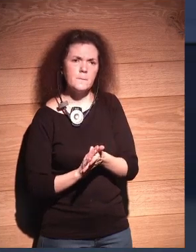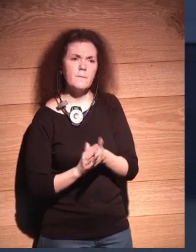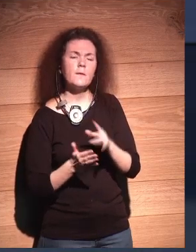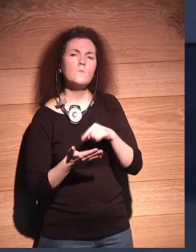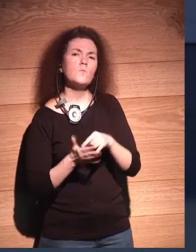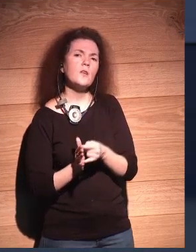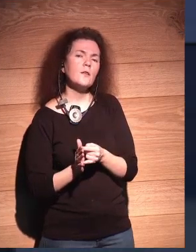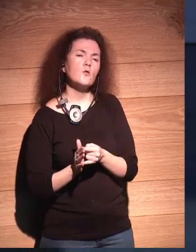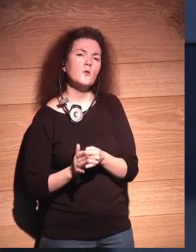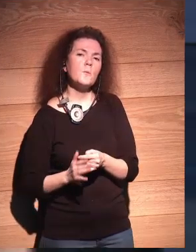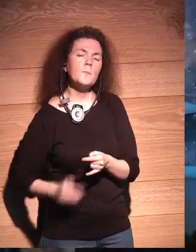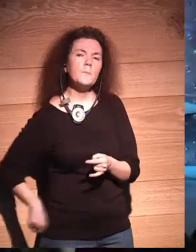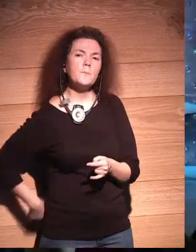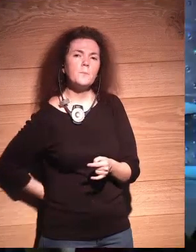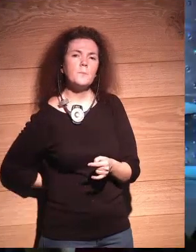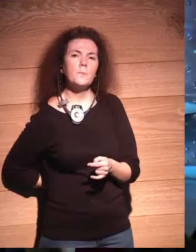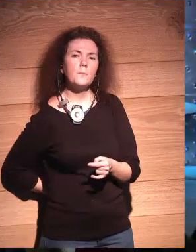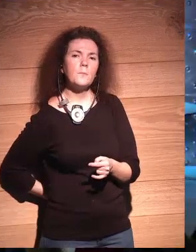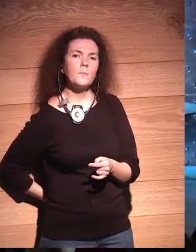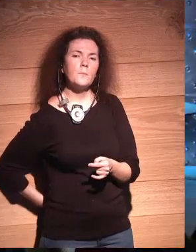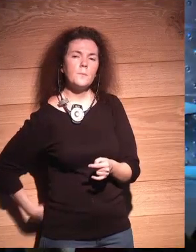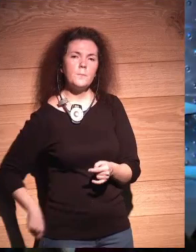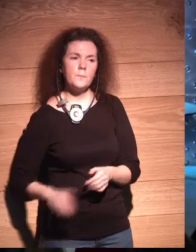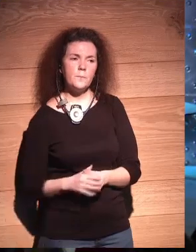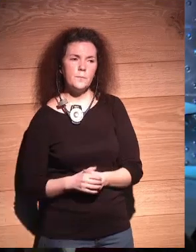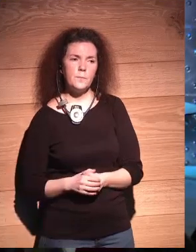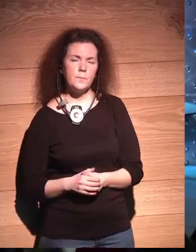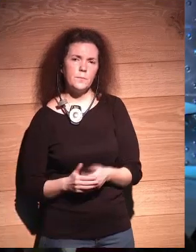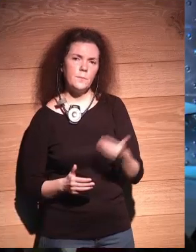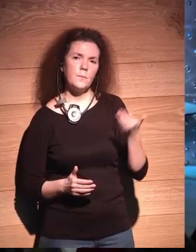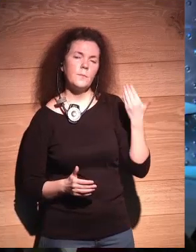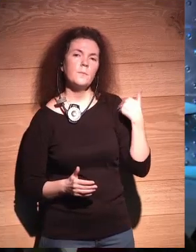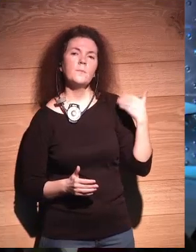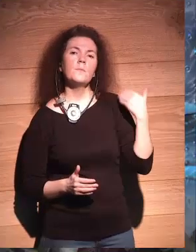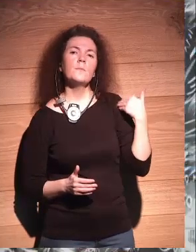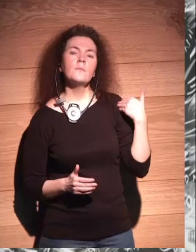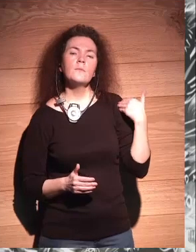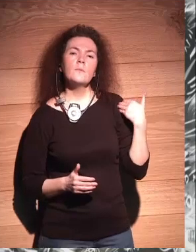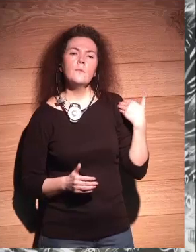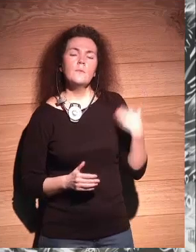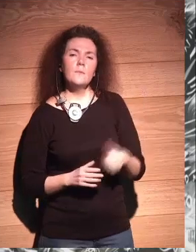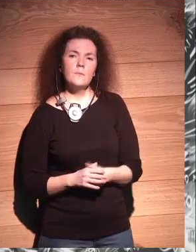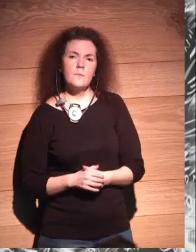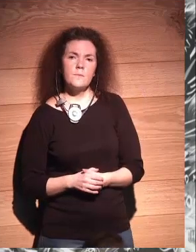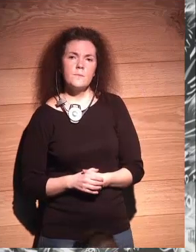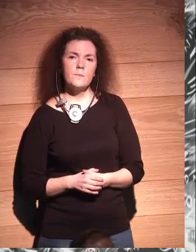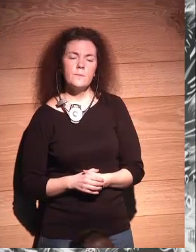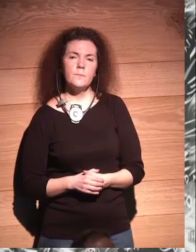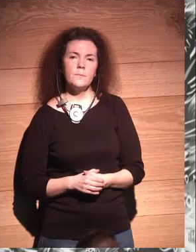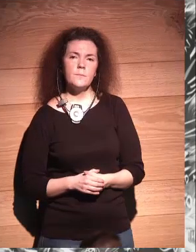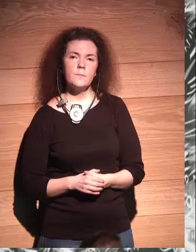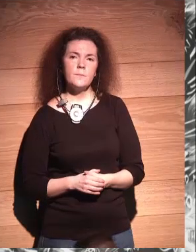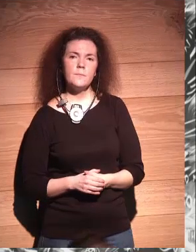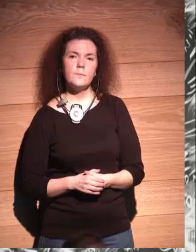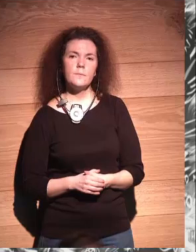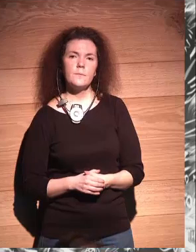this for a second. A project that had a very long lifespan and changed through time in a lot of